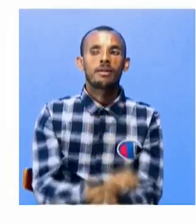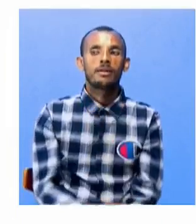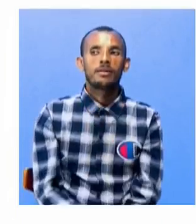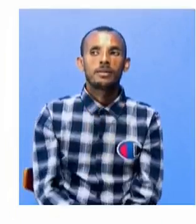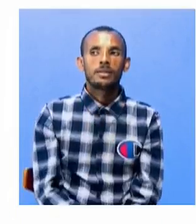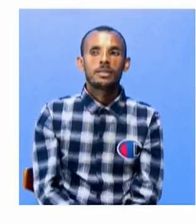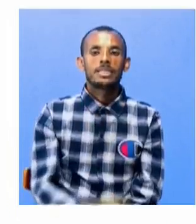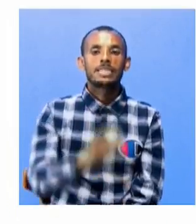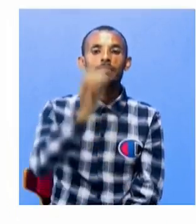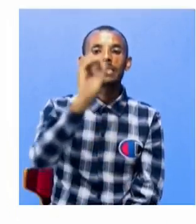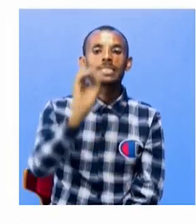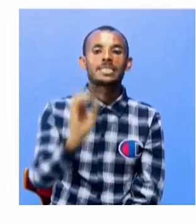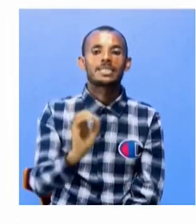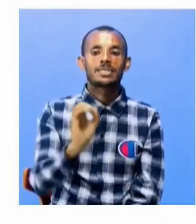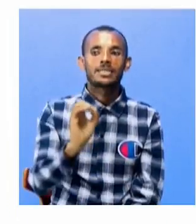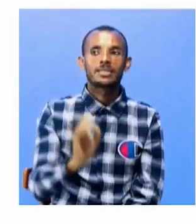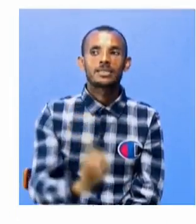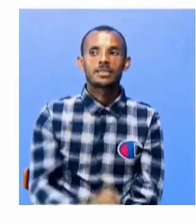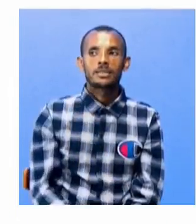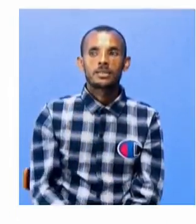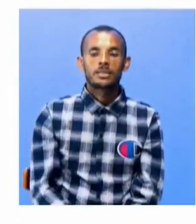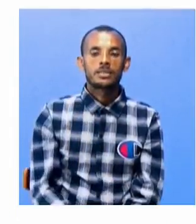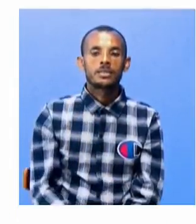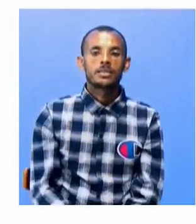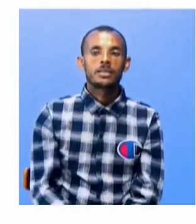the percent